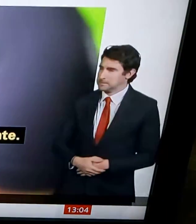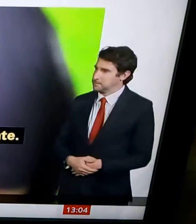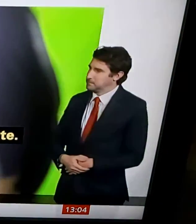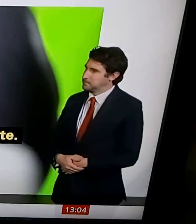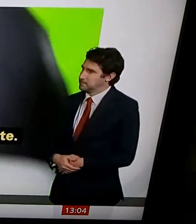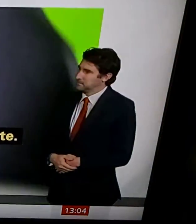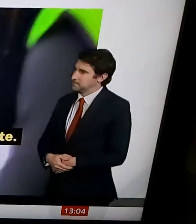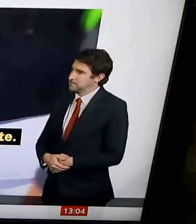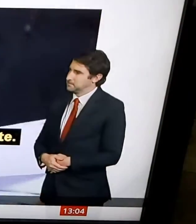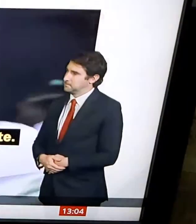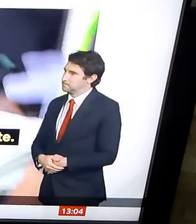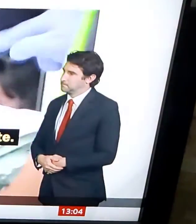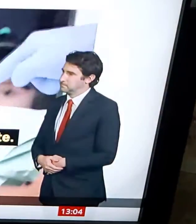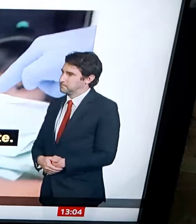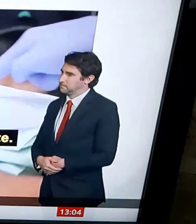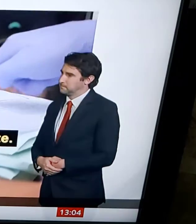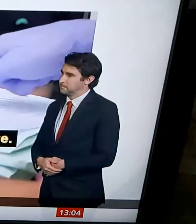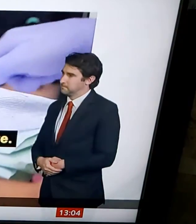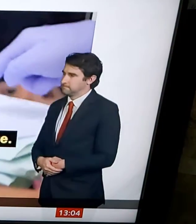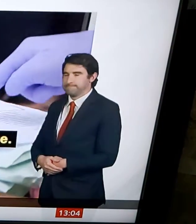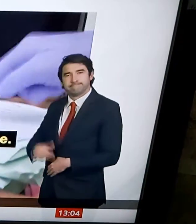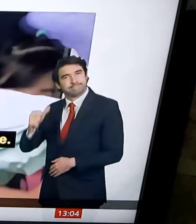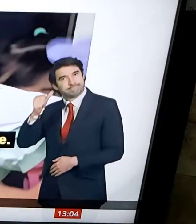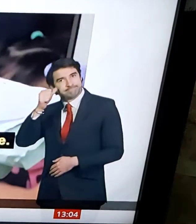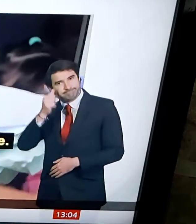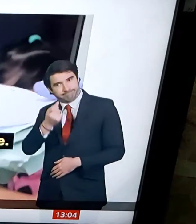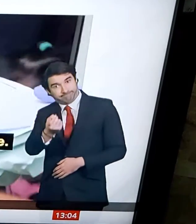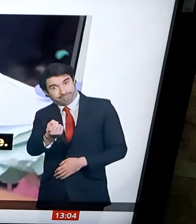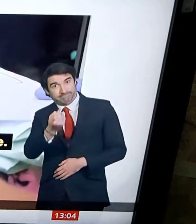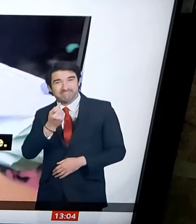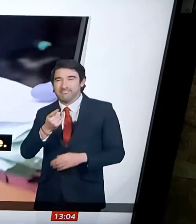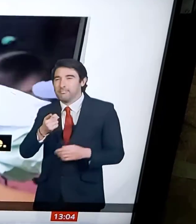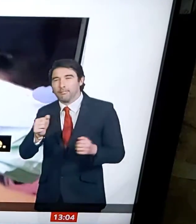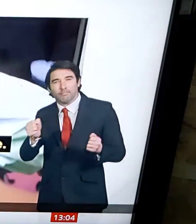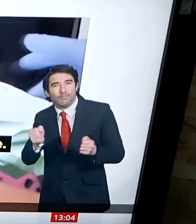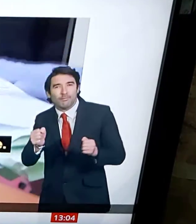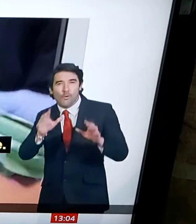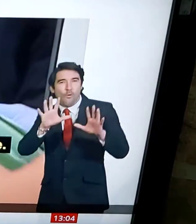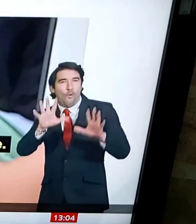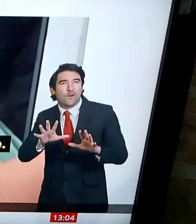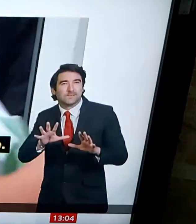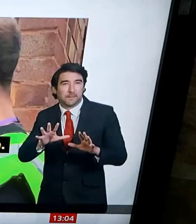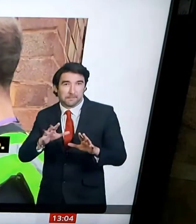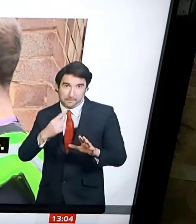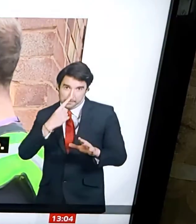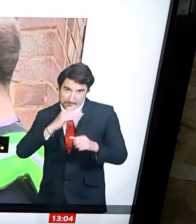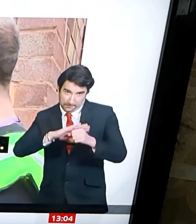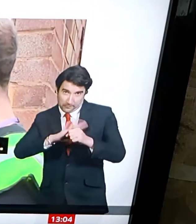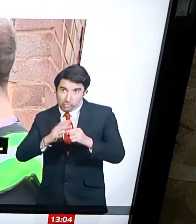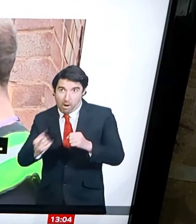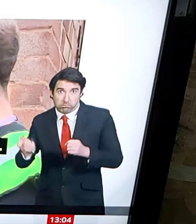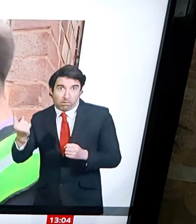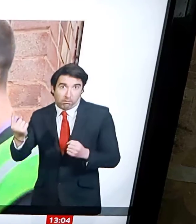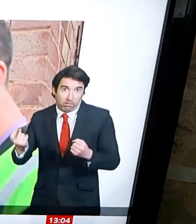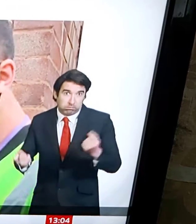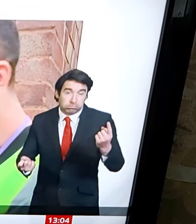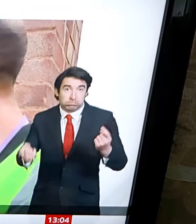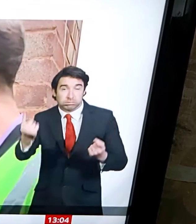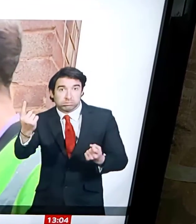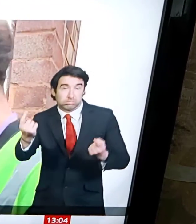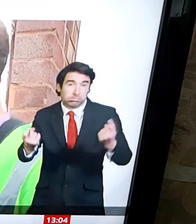More outbreaks across the country are highly likely, and while the Office for National Statistics can track the disease, the current